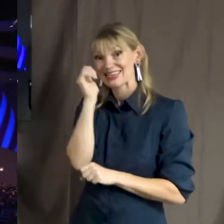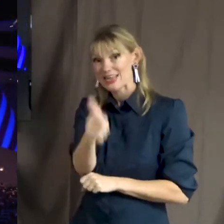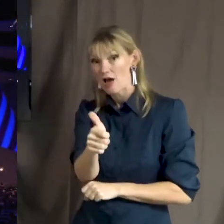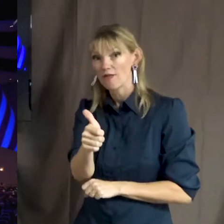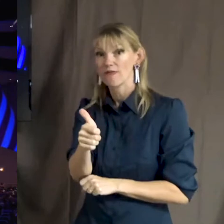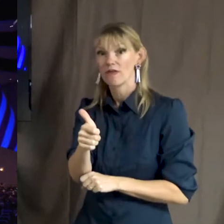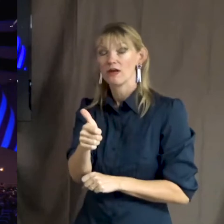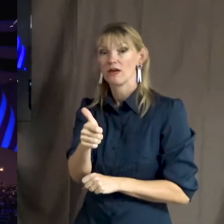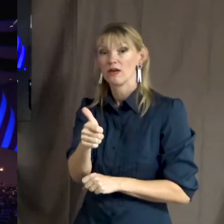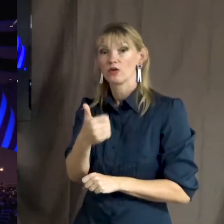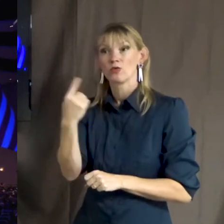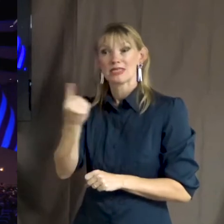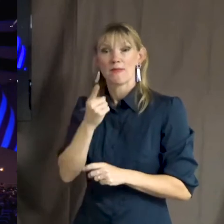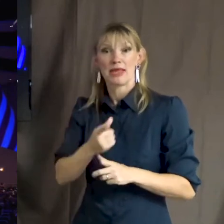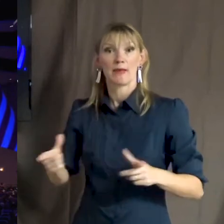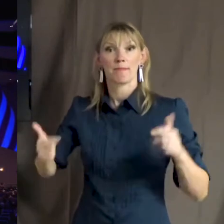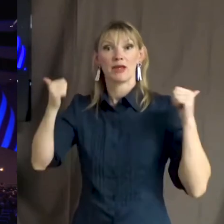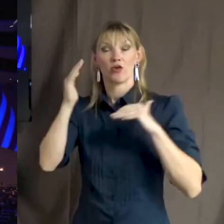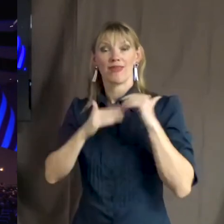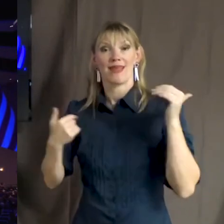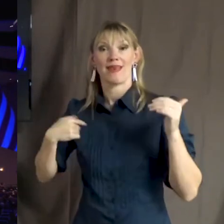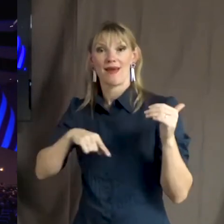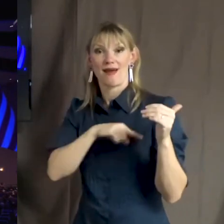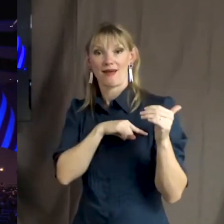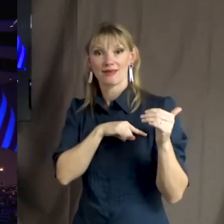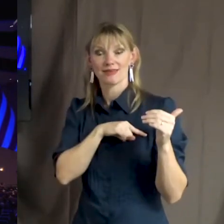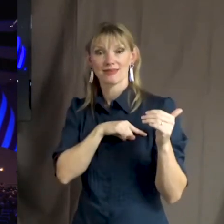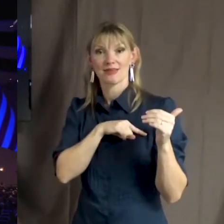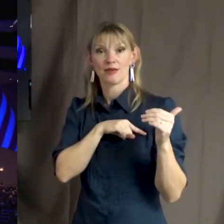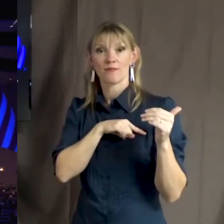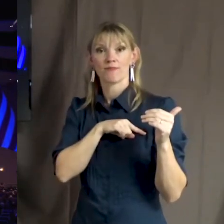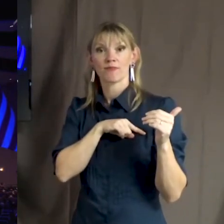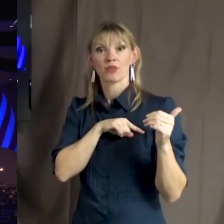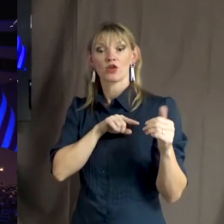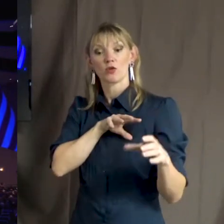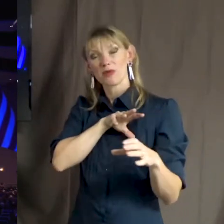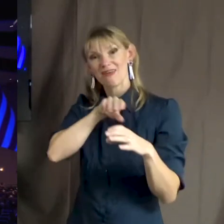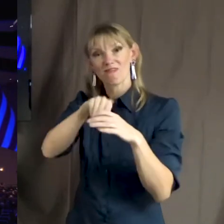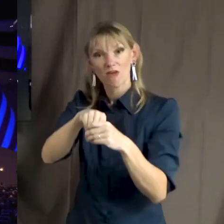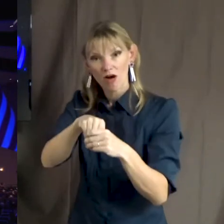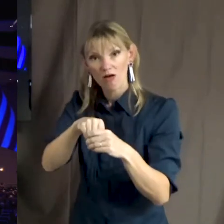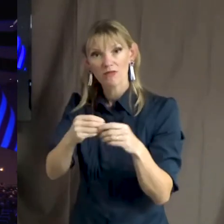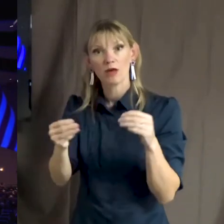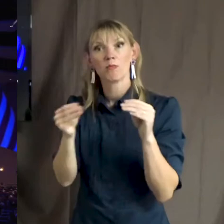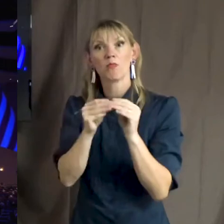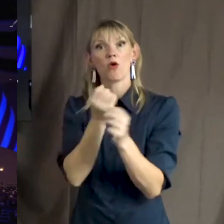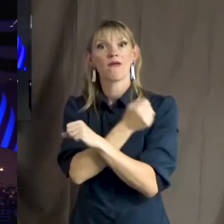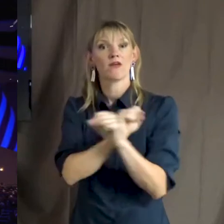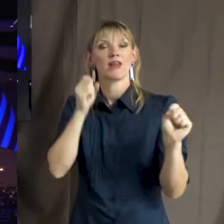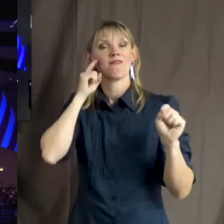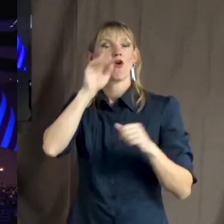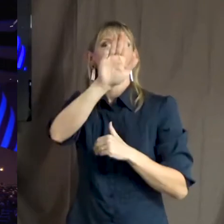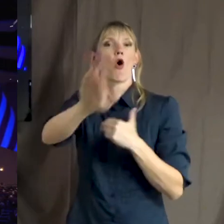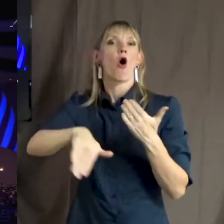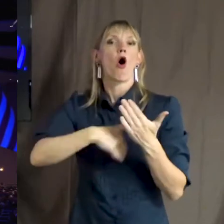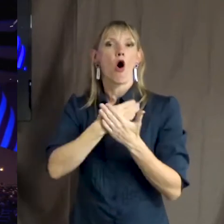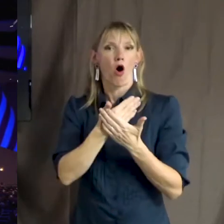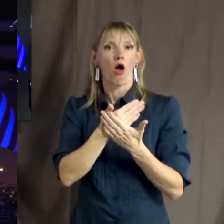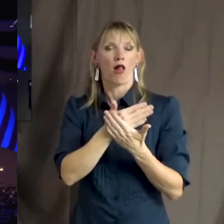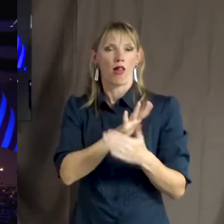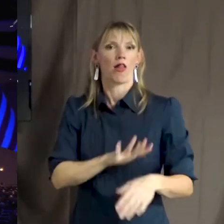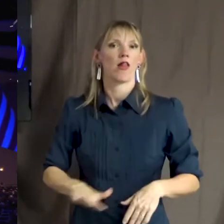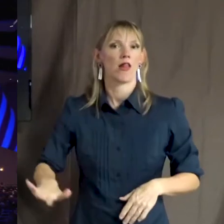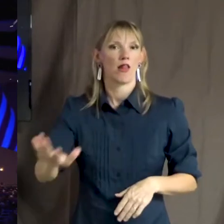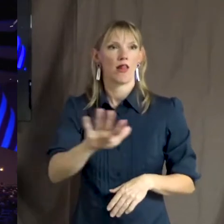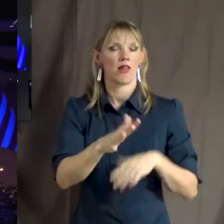greater than we are to seek to play a part in greater freedom for all.